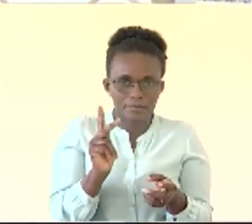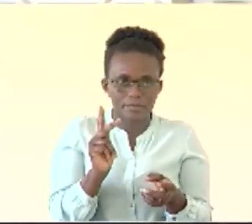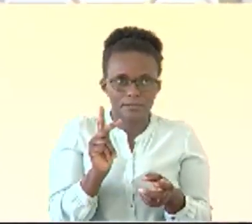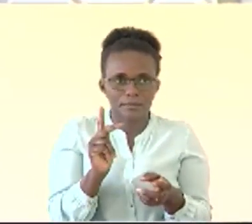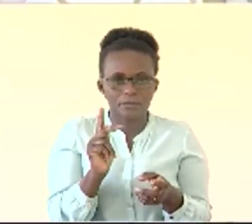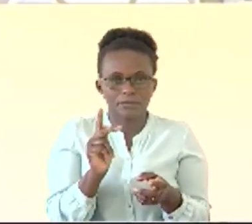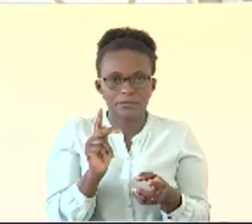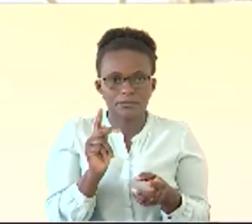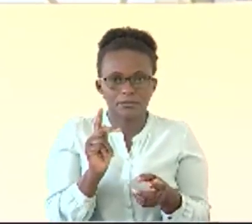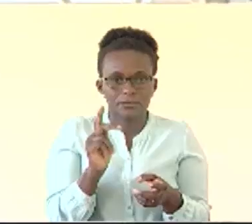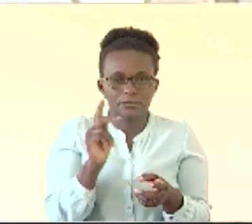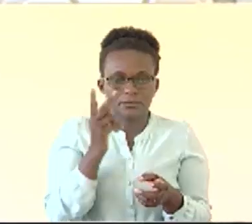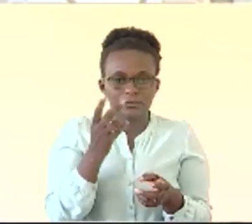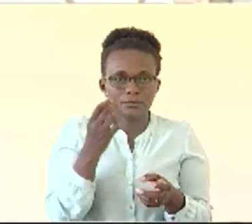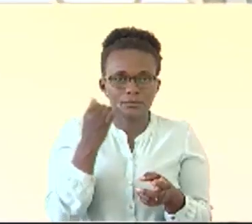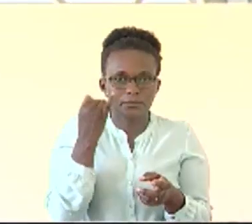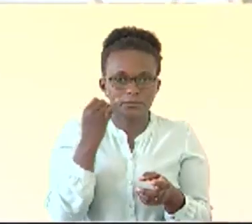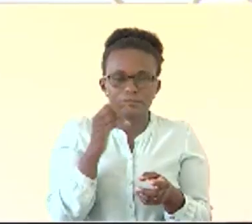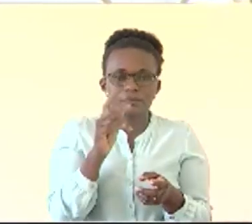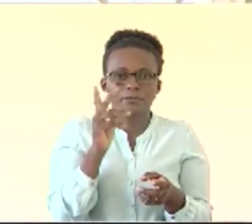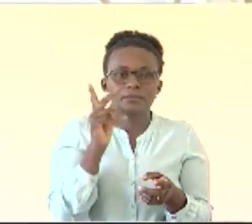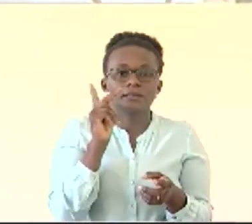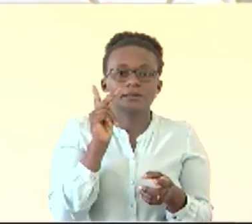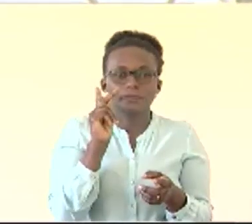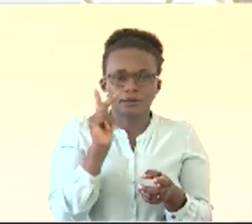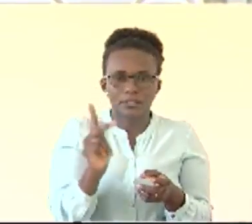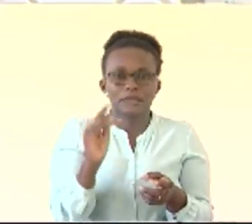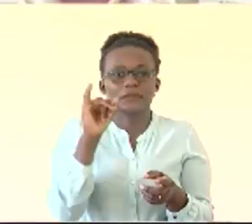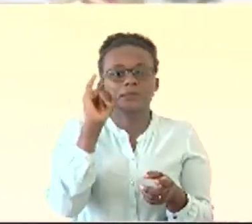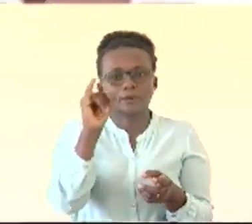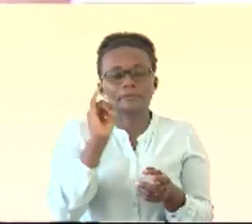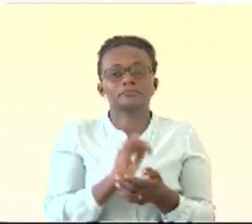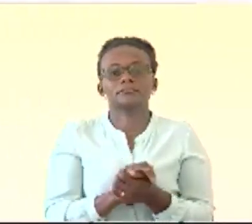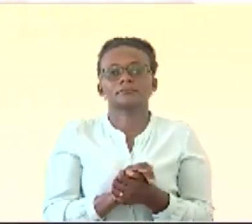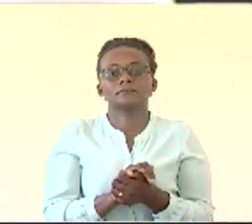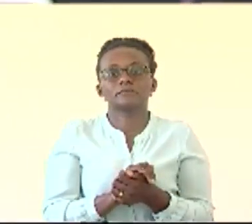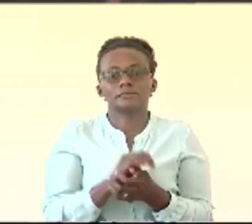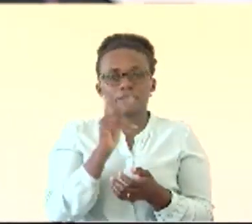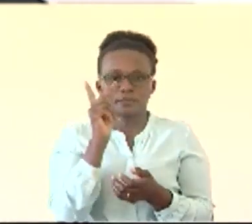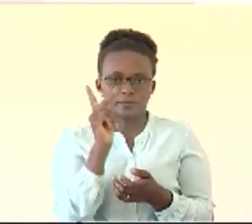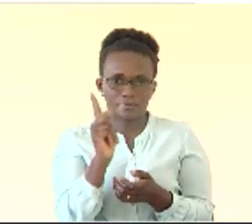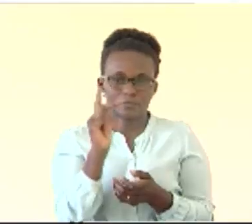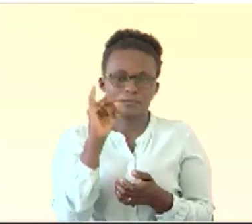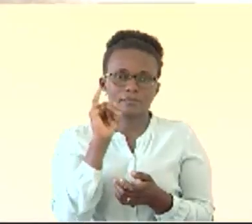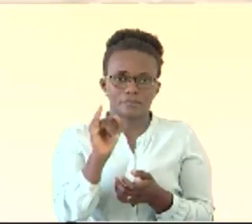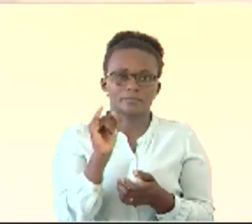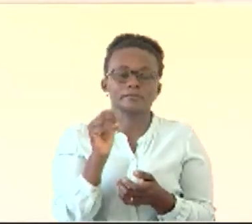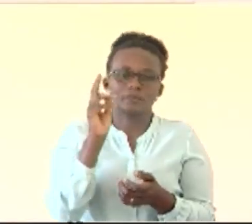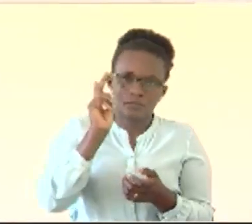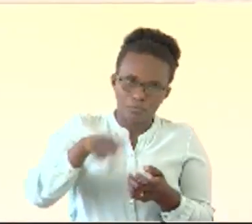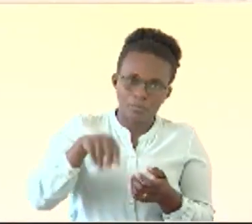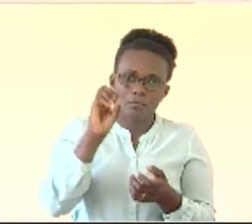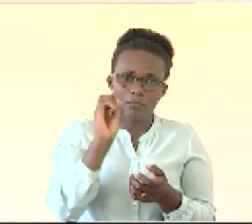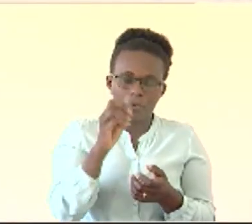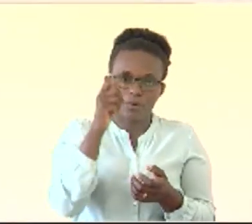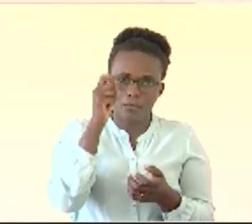to make a dilute solution. So I will add water in this solution to make it dilute. Electrolytes must be